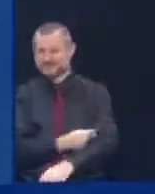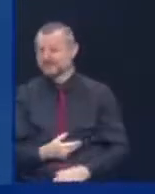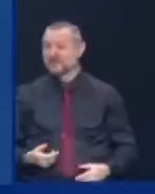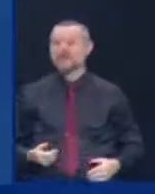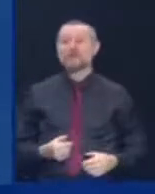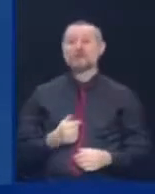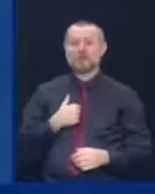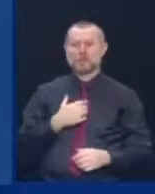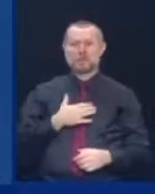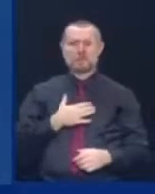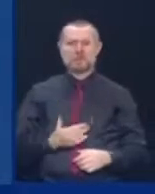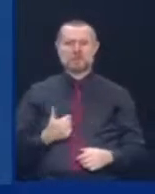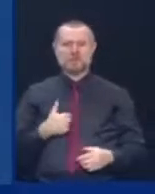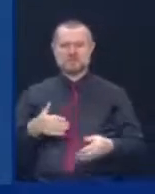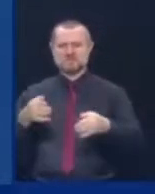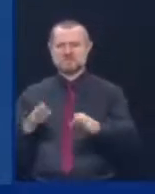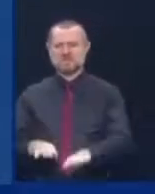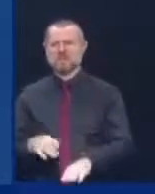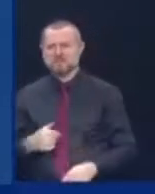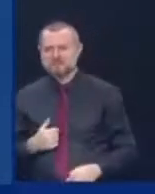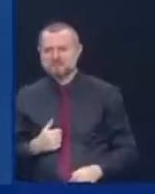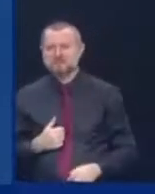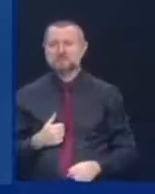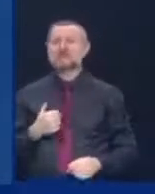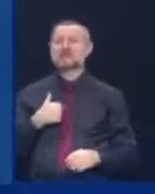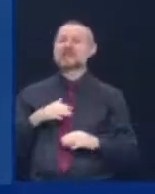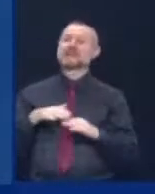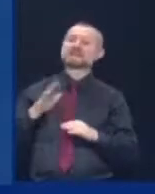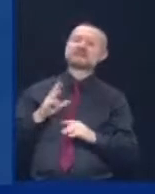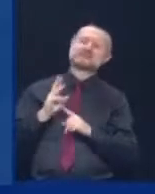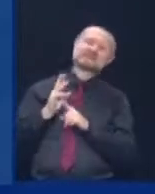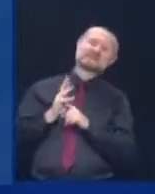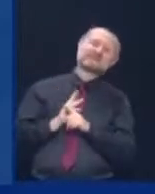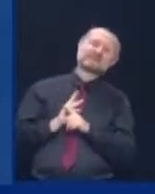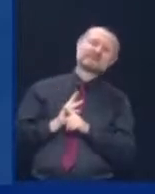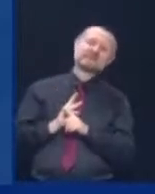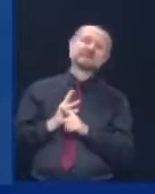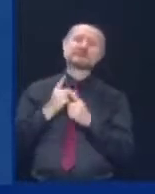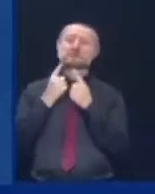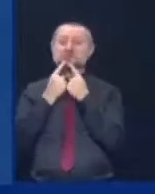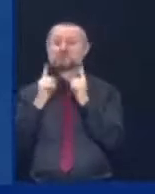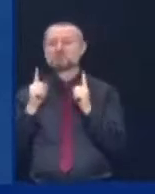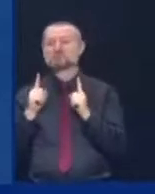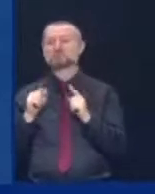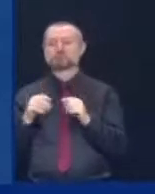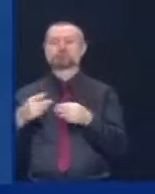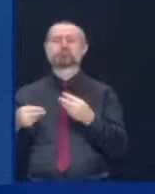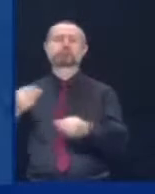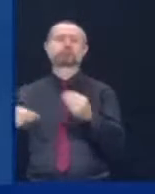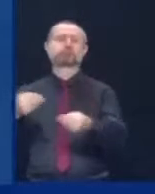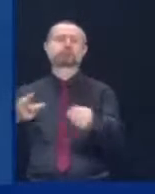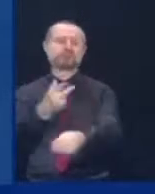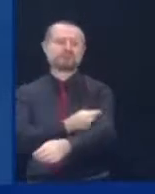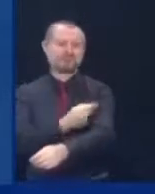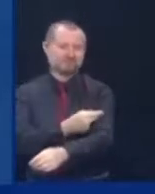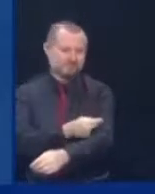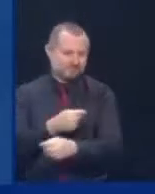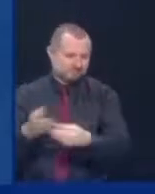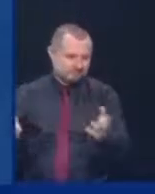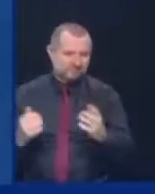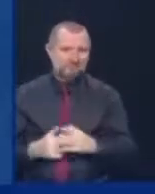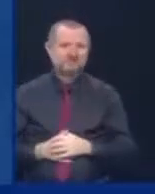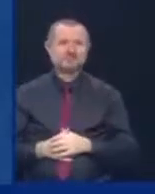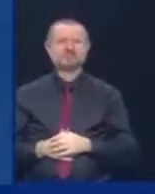to wager. It will be at least 6 months before you hit critical mass. The vaccine is